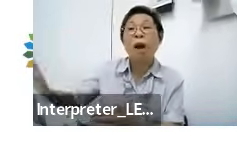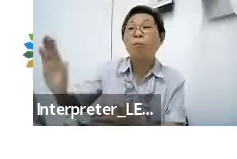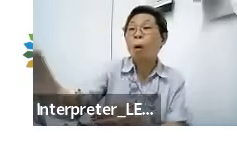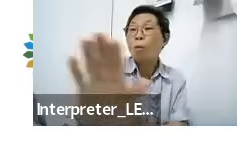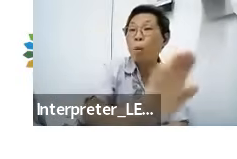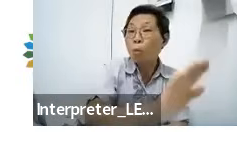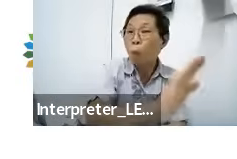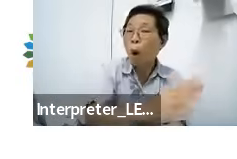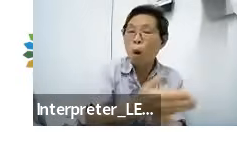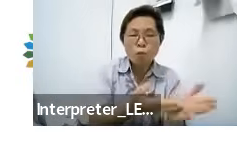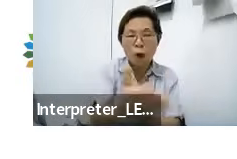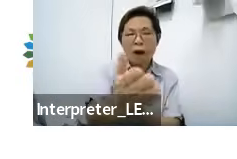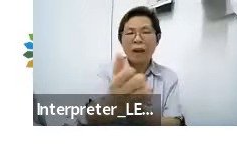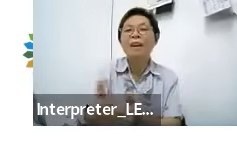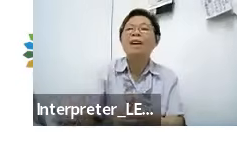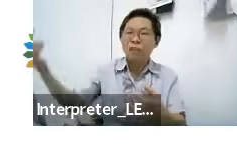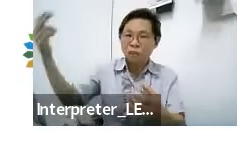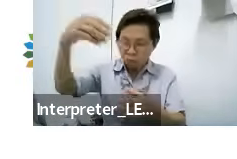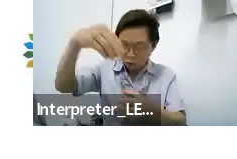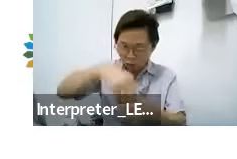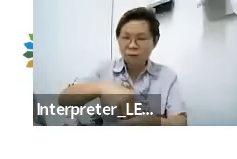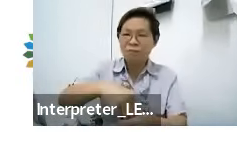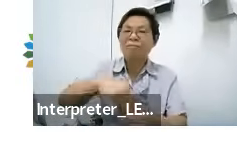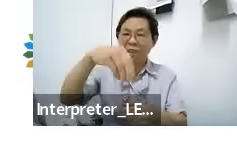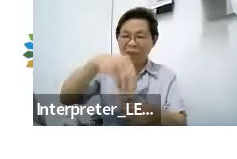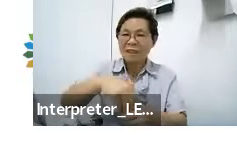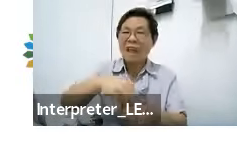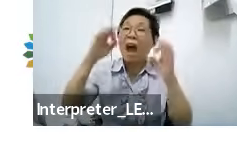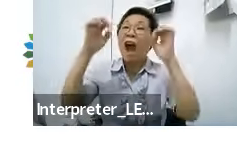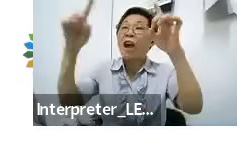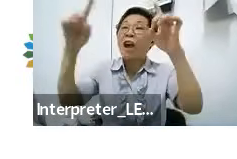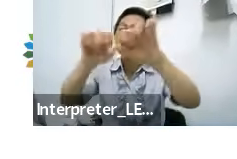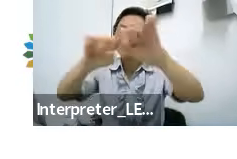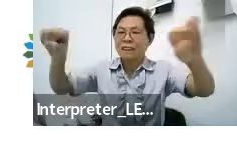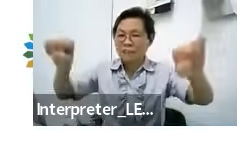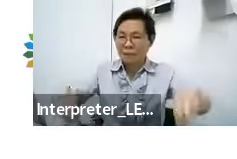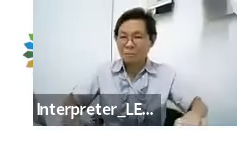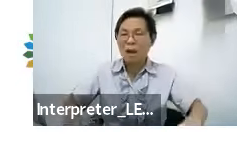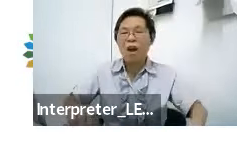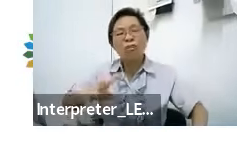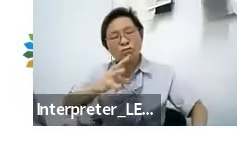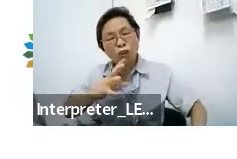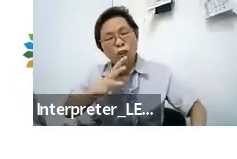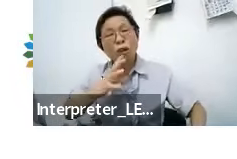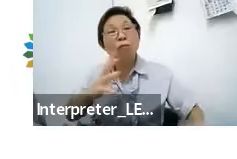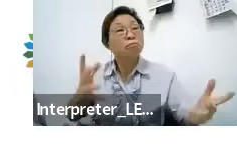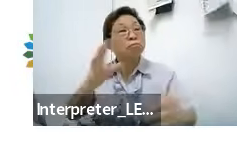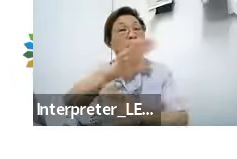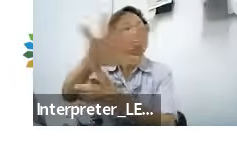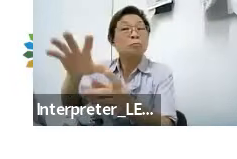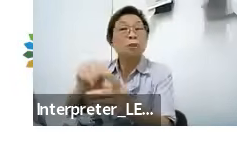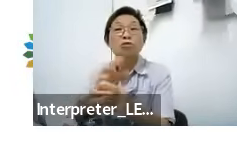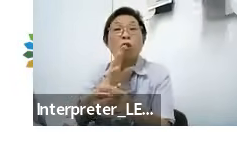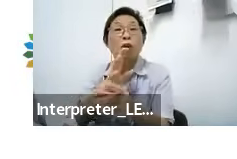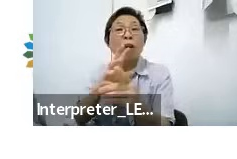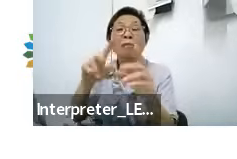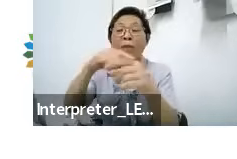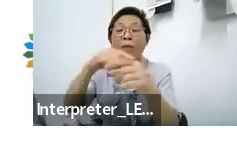be in any educational system. So by talking about inclusive,